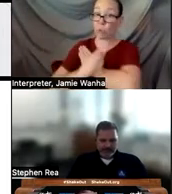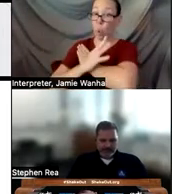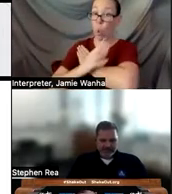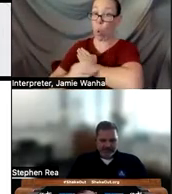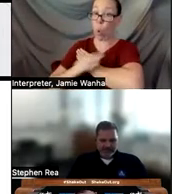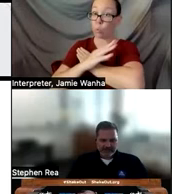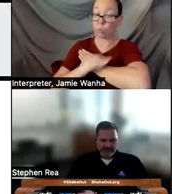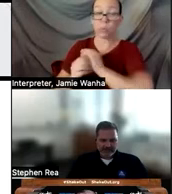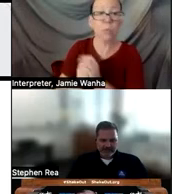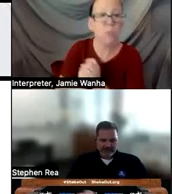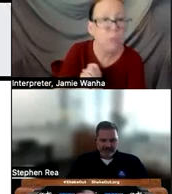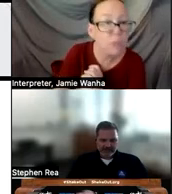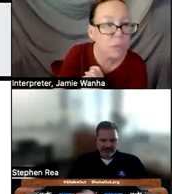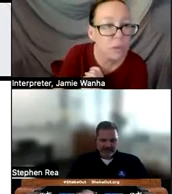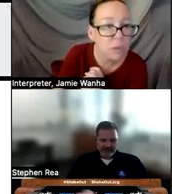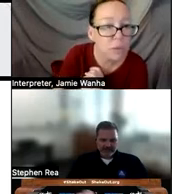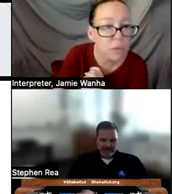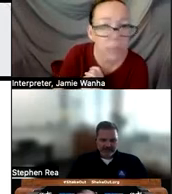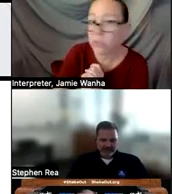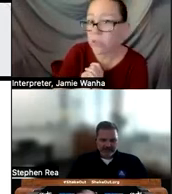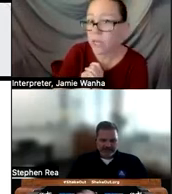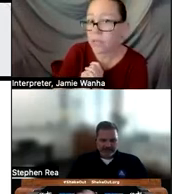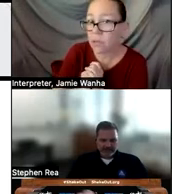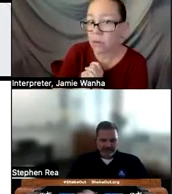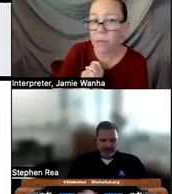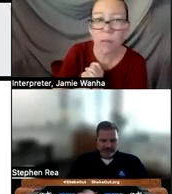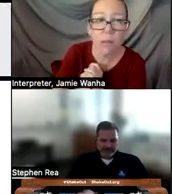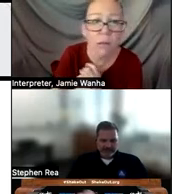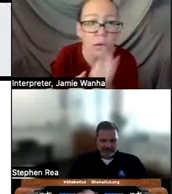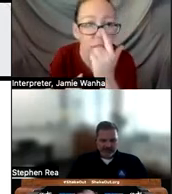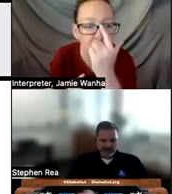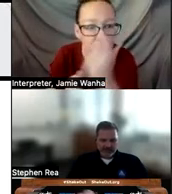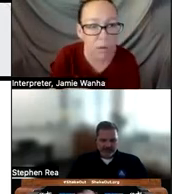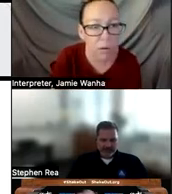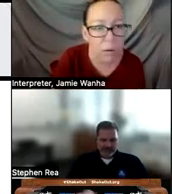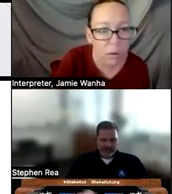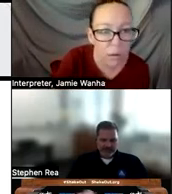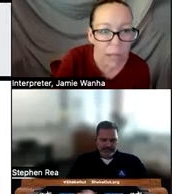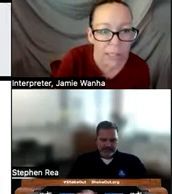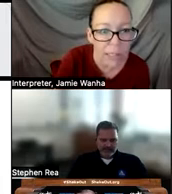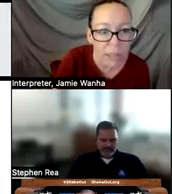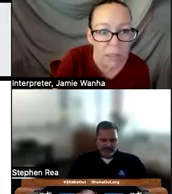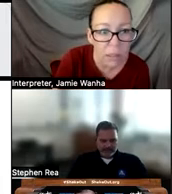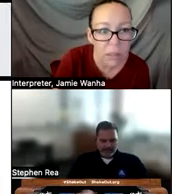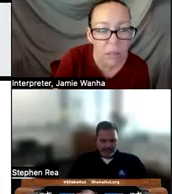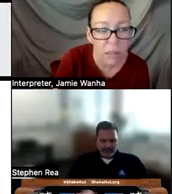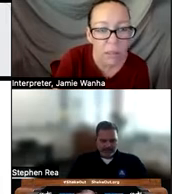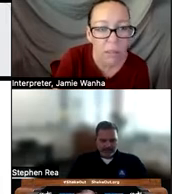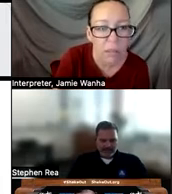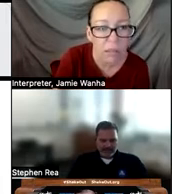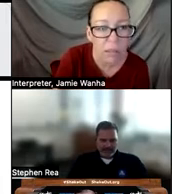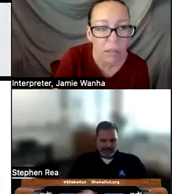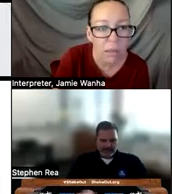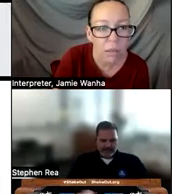in the United States. You can see over 19 million vehicles and pedestrians last year, a big tourist destination. Did you know that we have